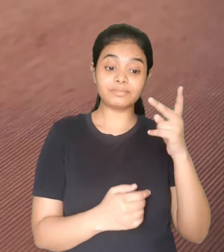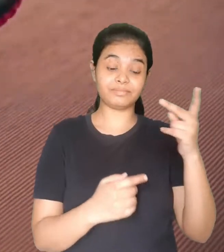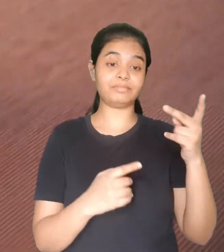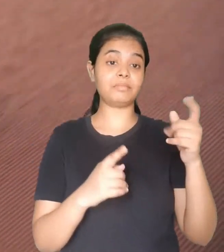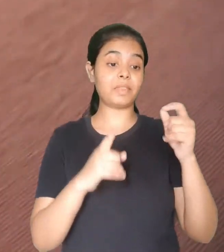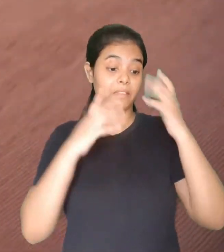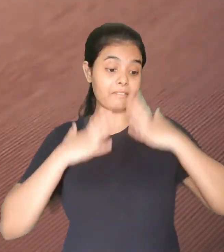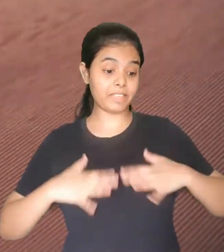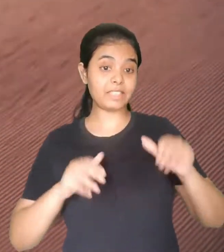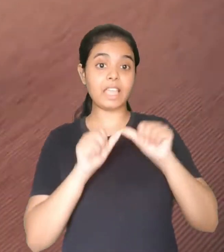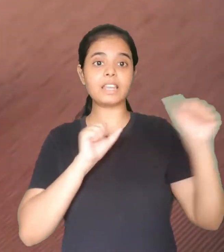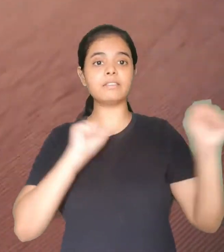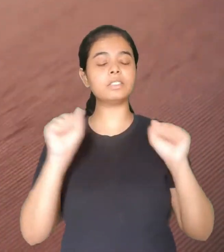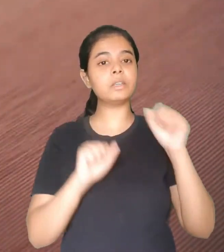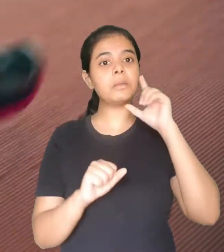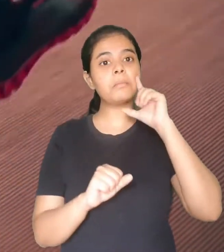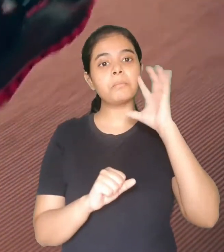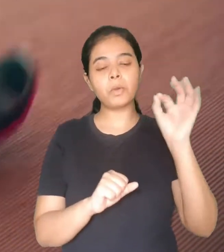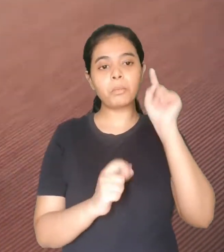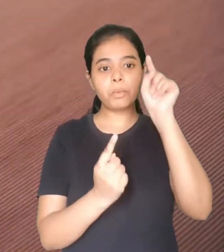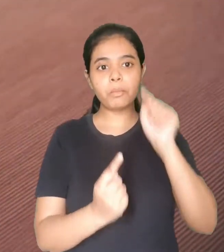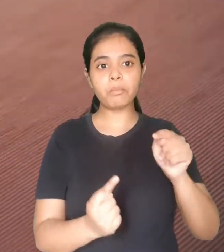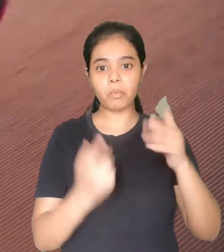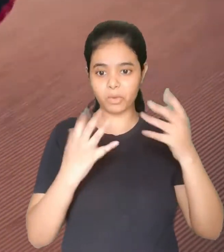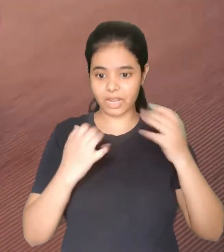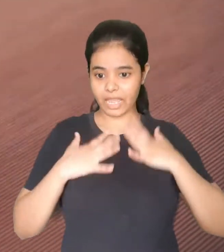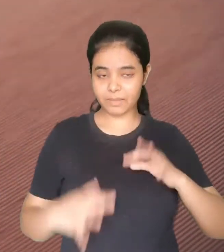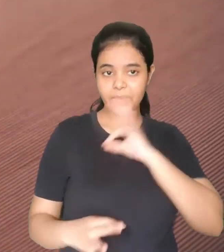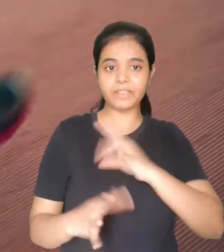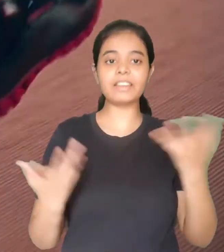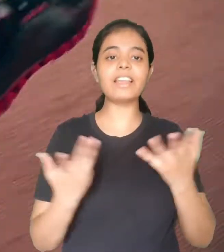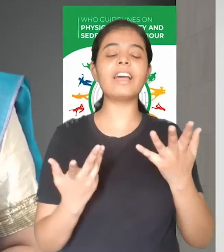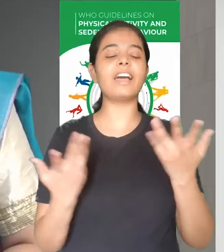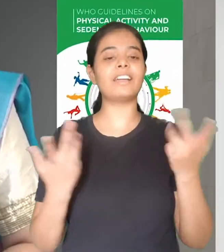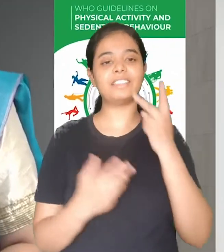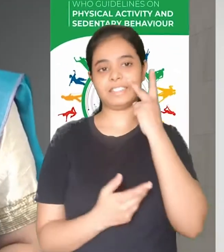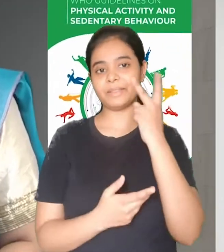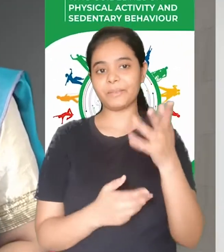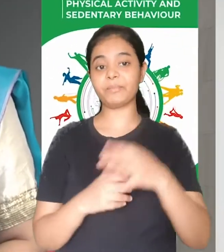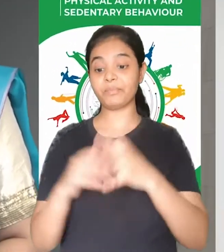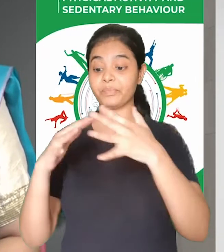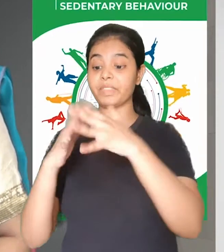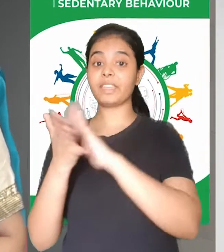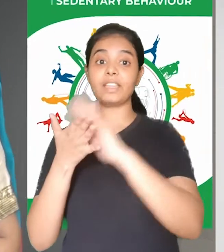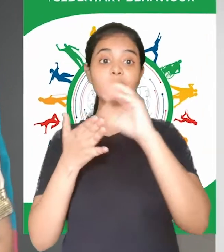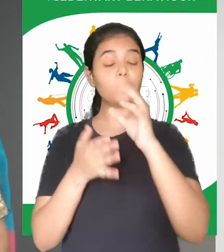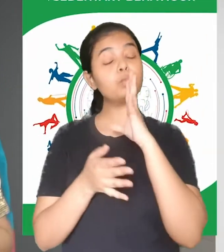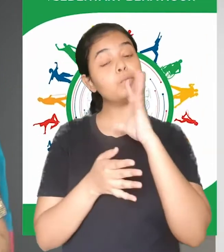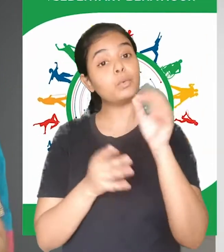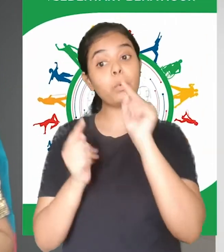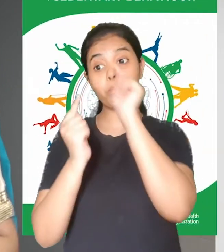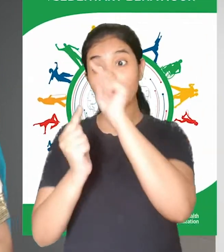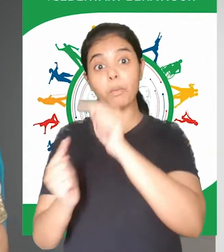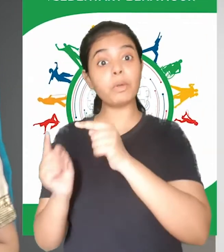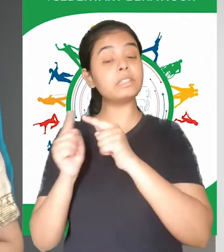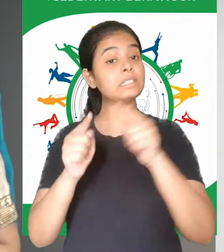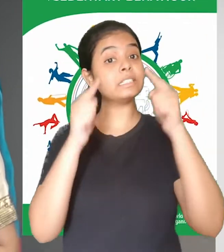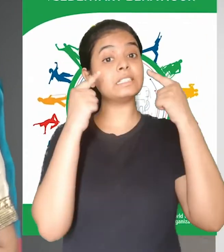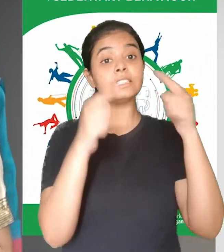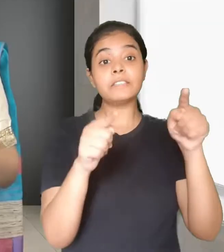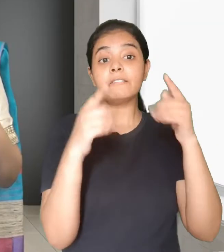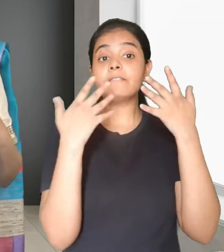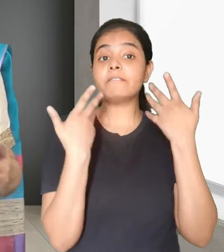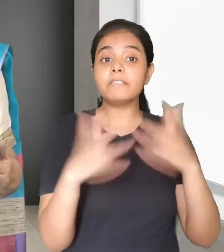how much physical activity we should be doing to gain health benefits. The World Health Organization has actually given